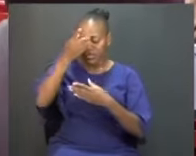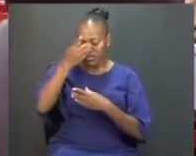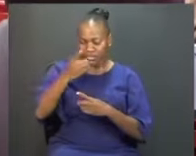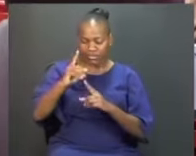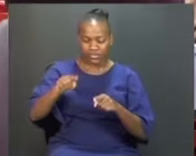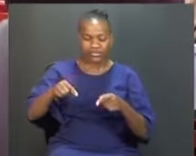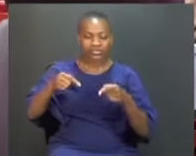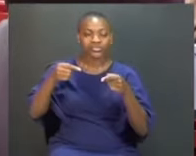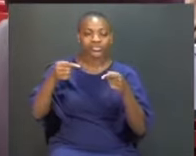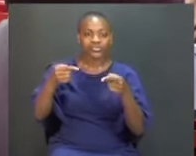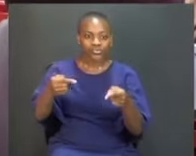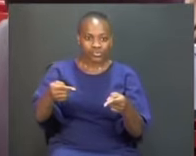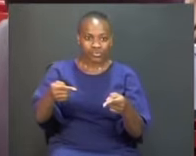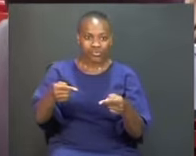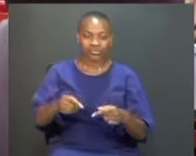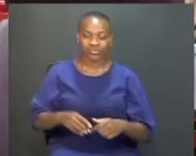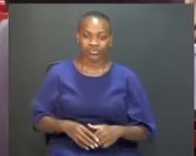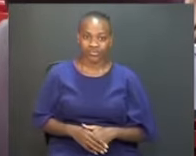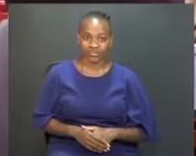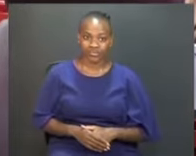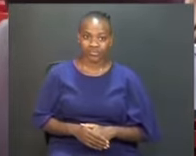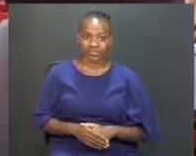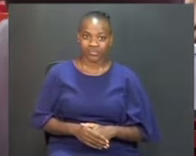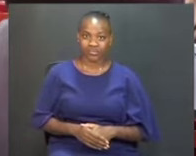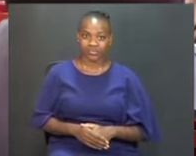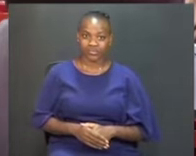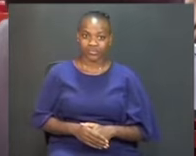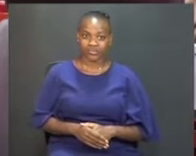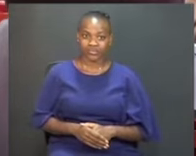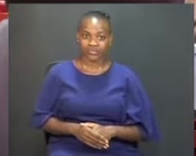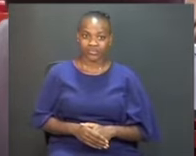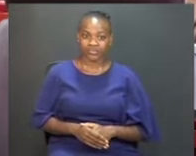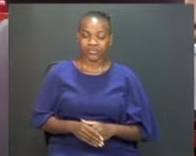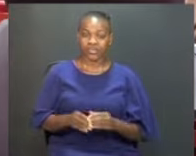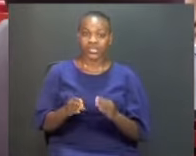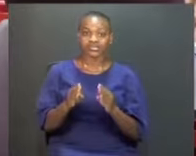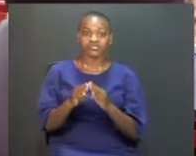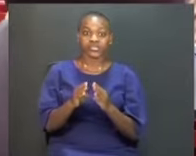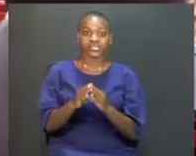Harcourt and they met